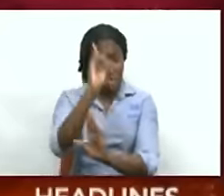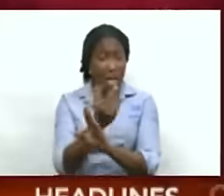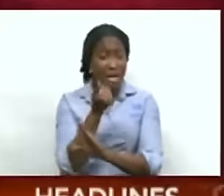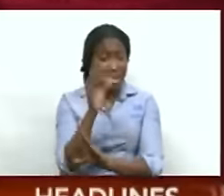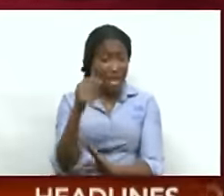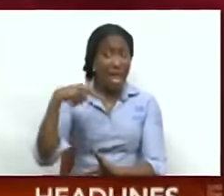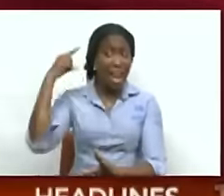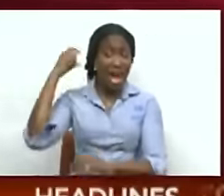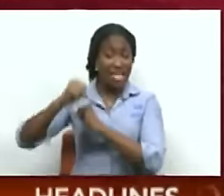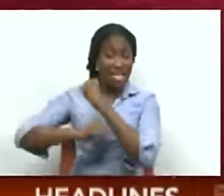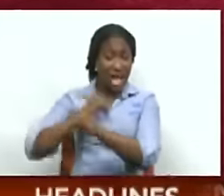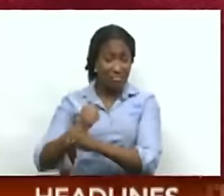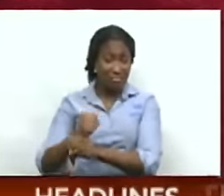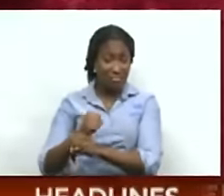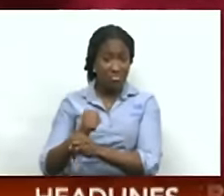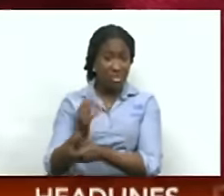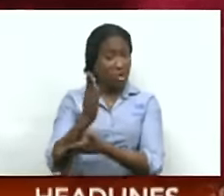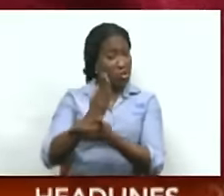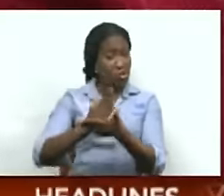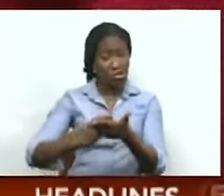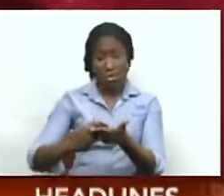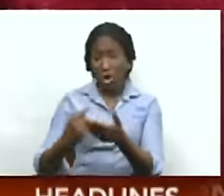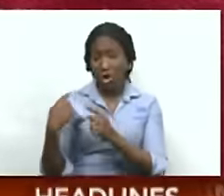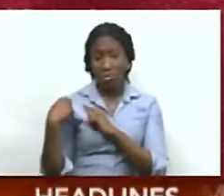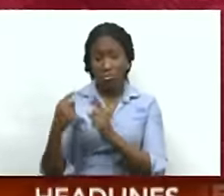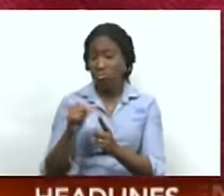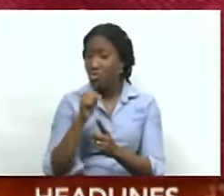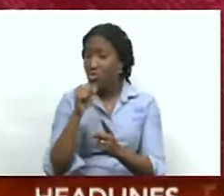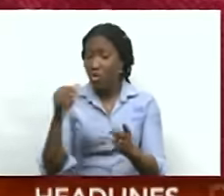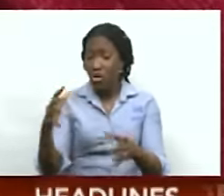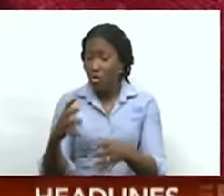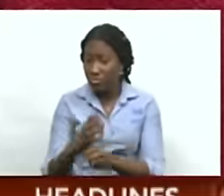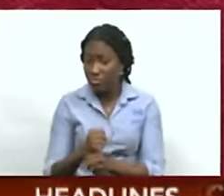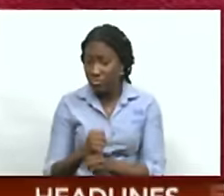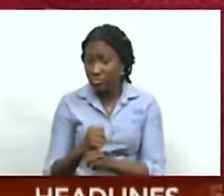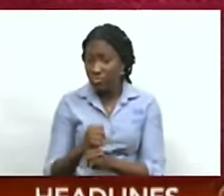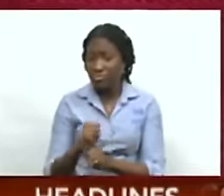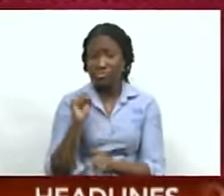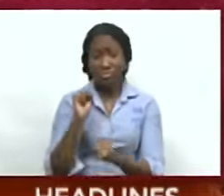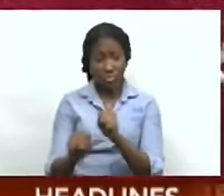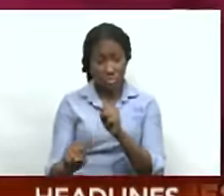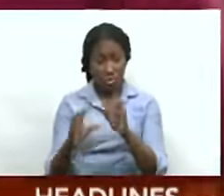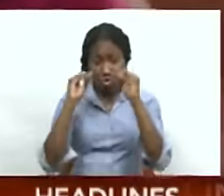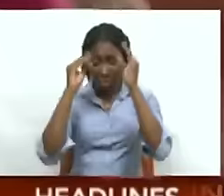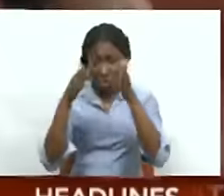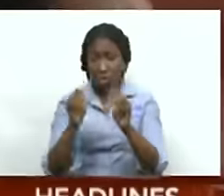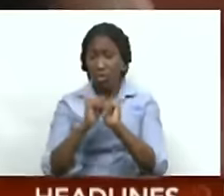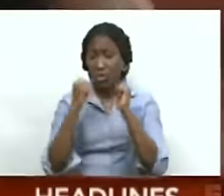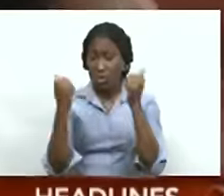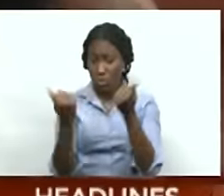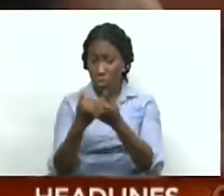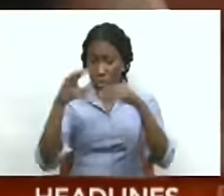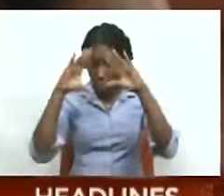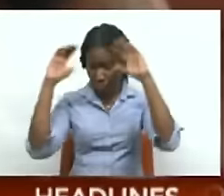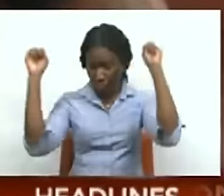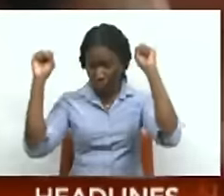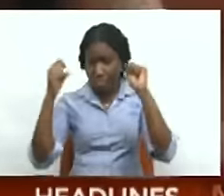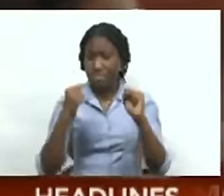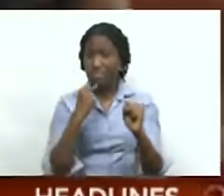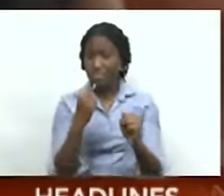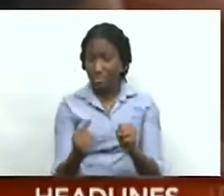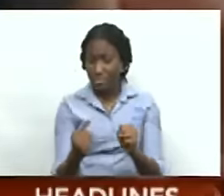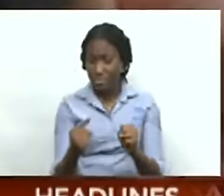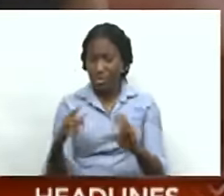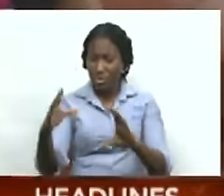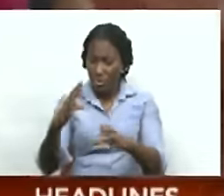date of payment to December 31st. Association President Martin Lumpkin said they received a correspondence from the Deputy